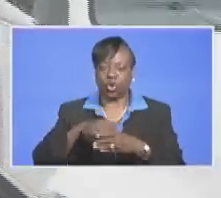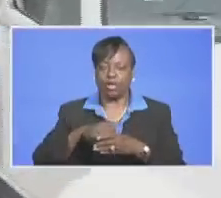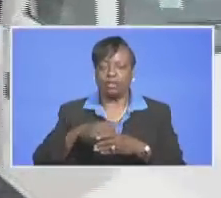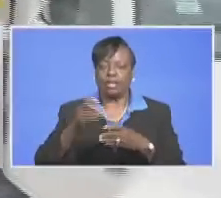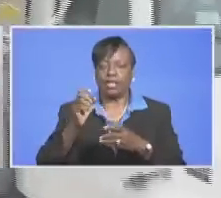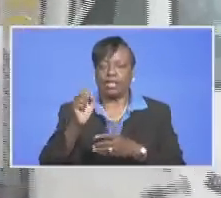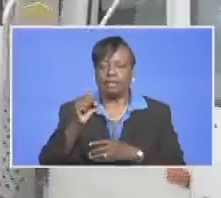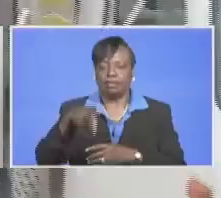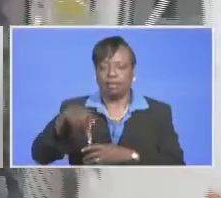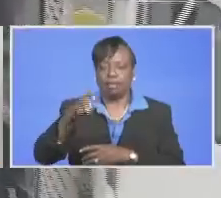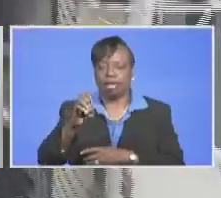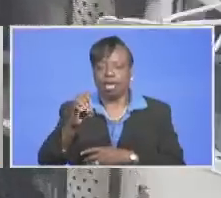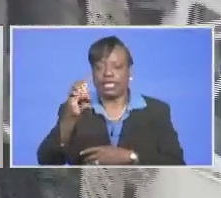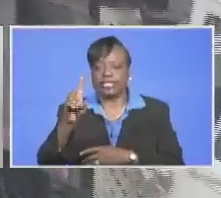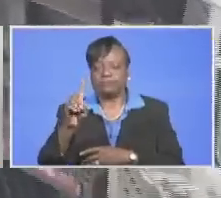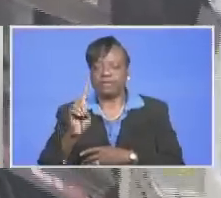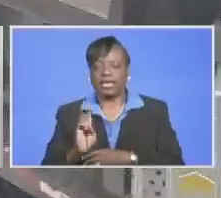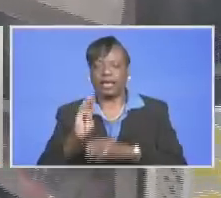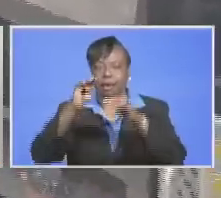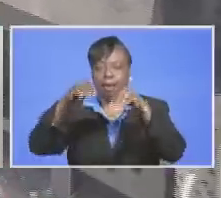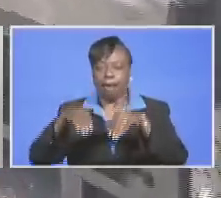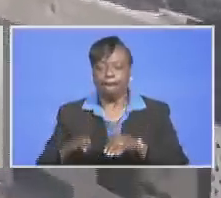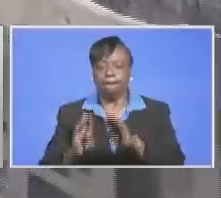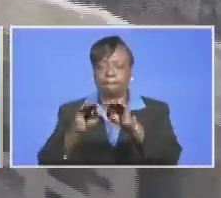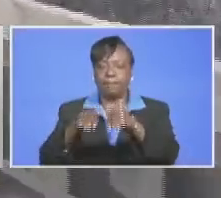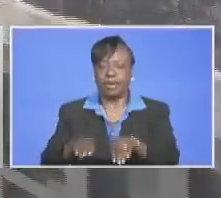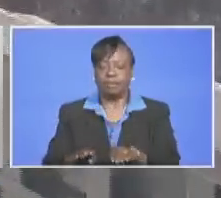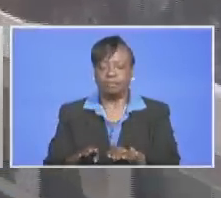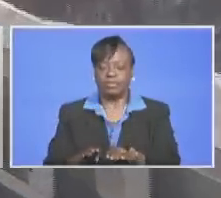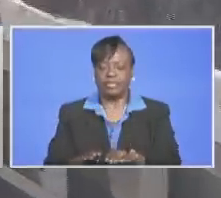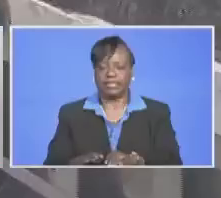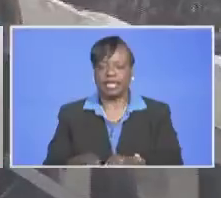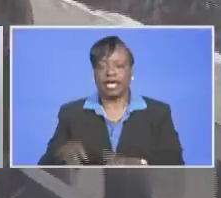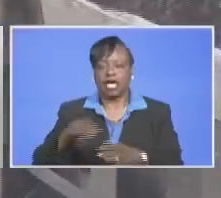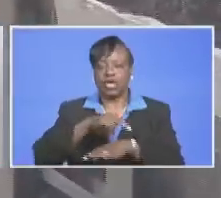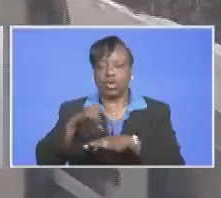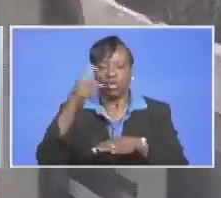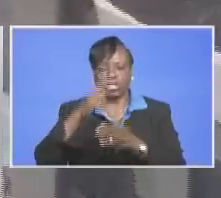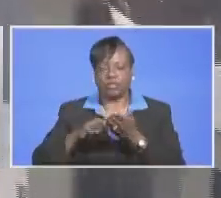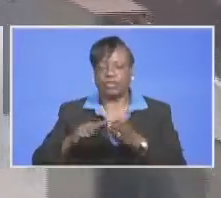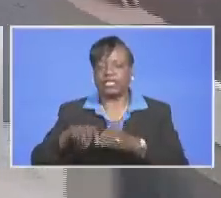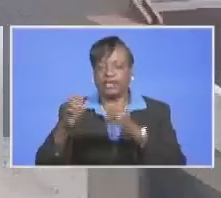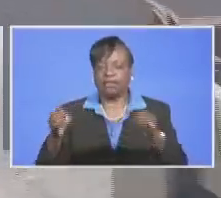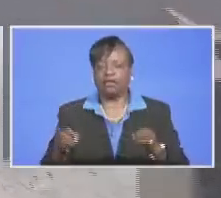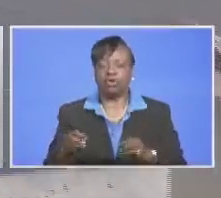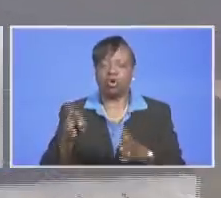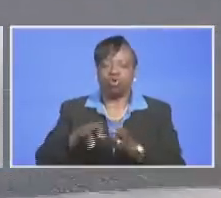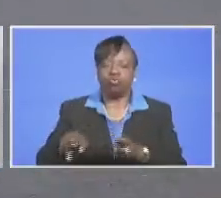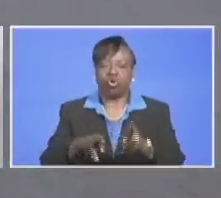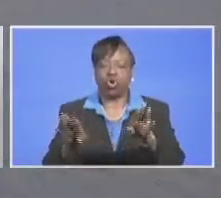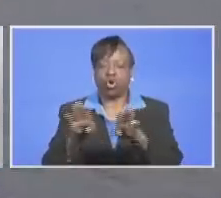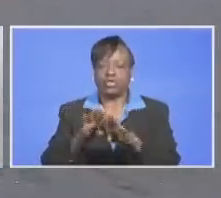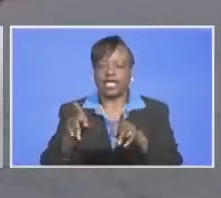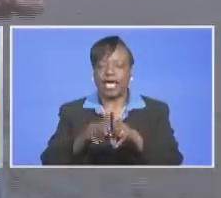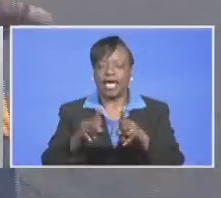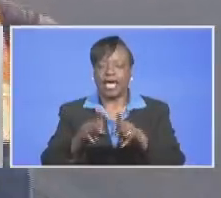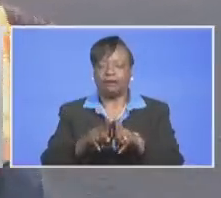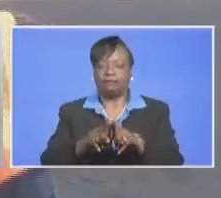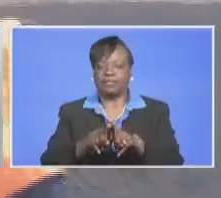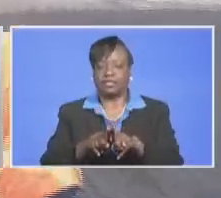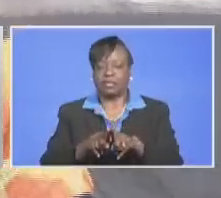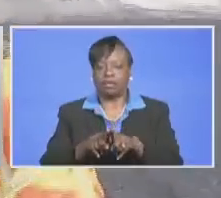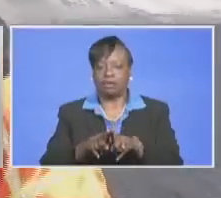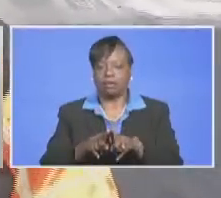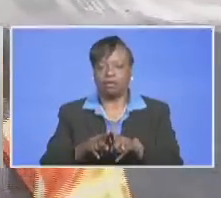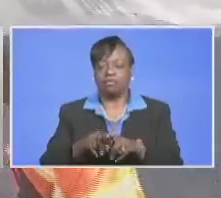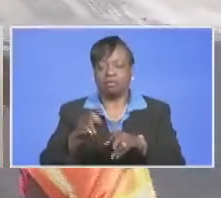times been taken up following that tragedy. But he says notice was given of the road closure after 3 associations and residents in attendance at meetings with Ministry